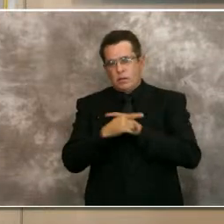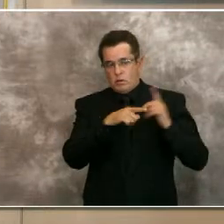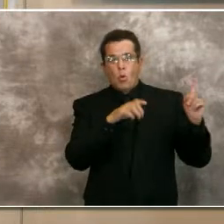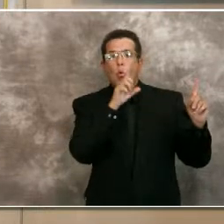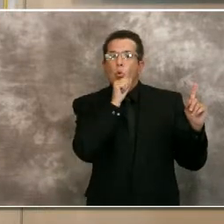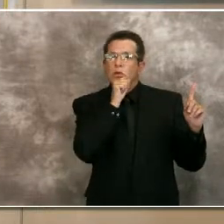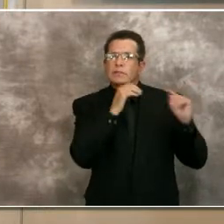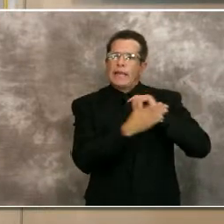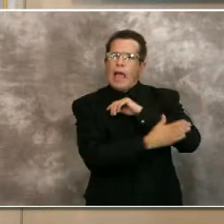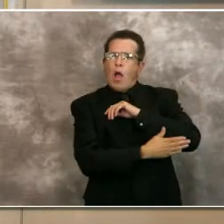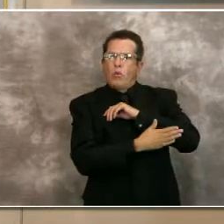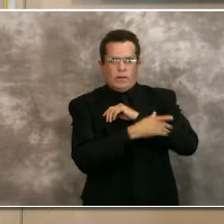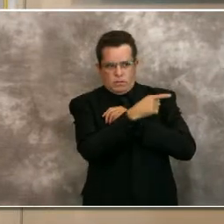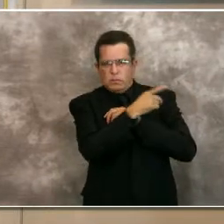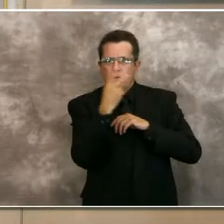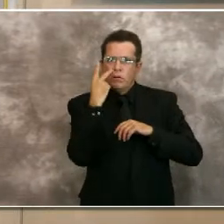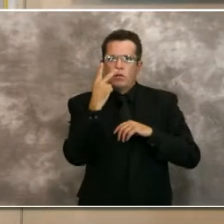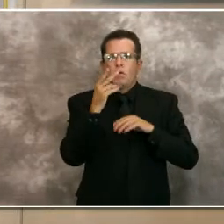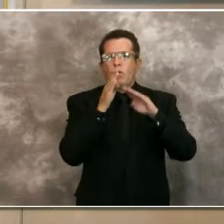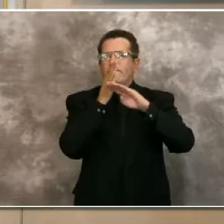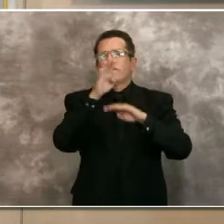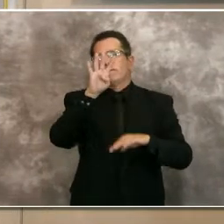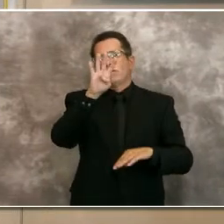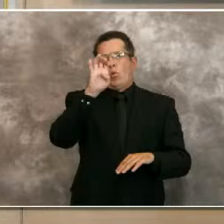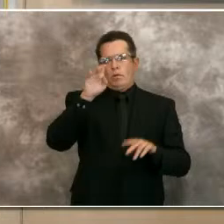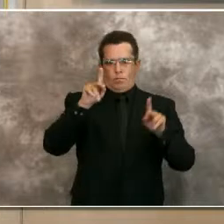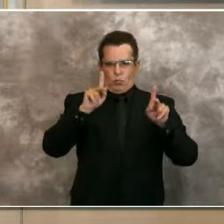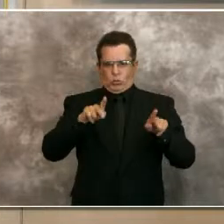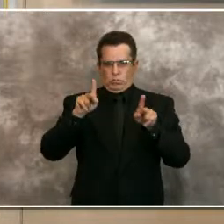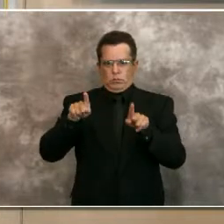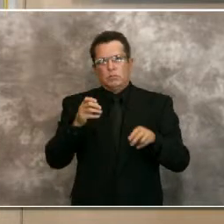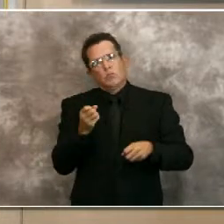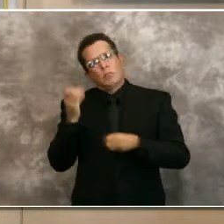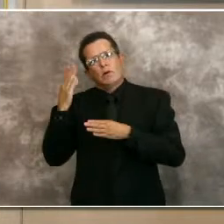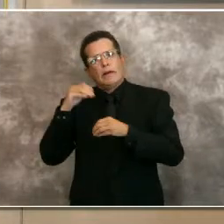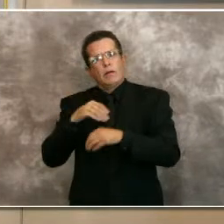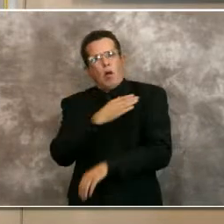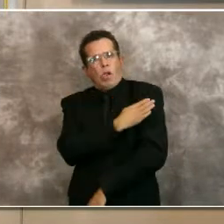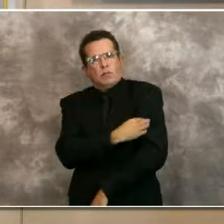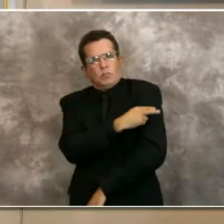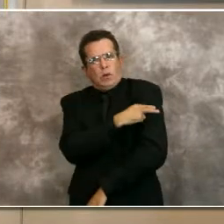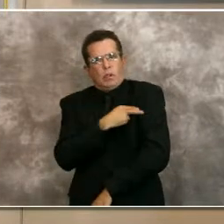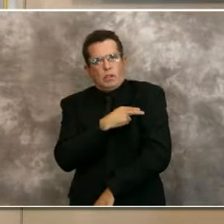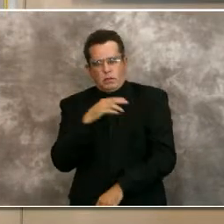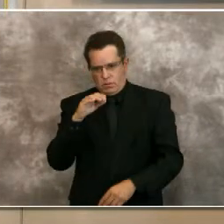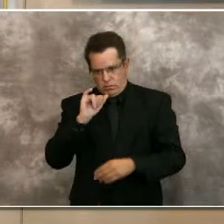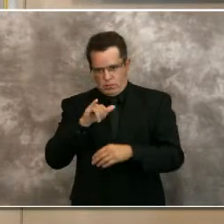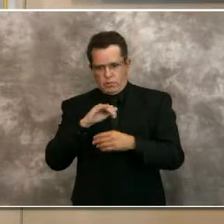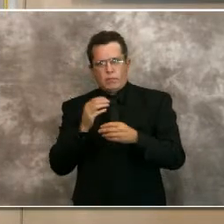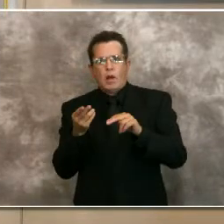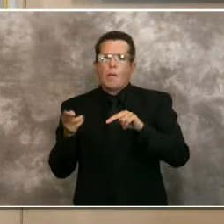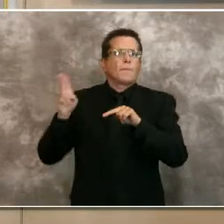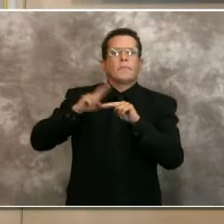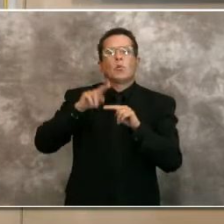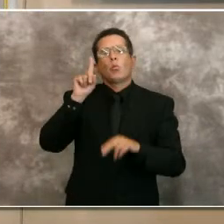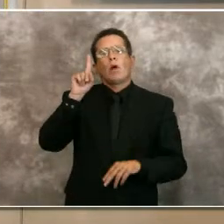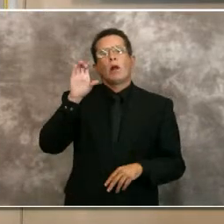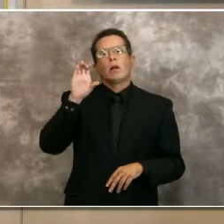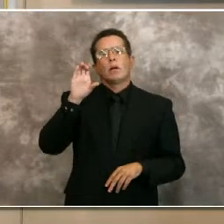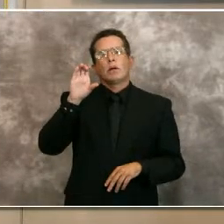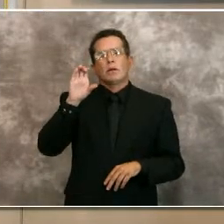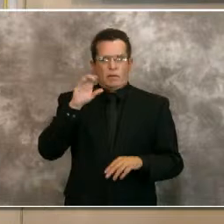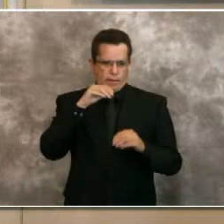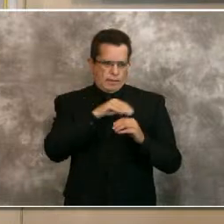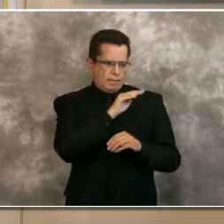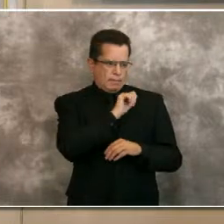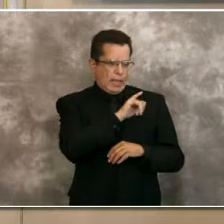County saw an average of nearly 400 people hospitalized with COVID-19, which is up 100 from where they were